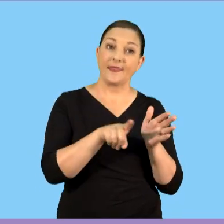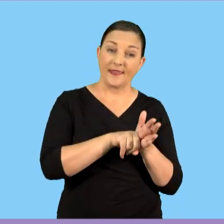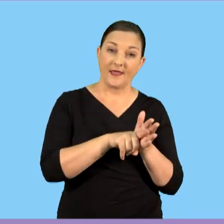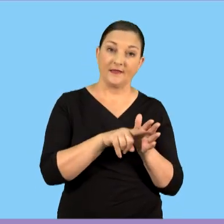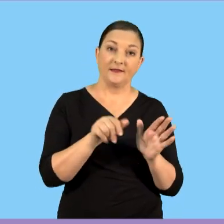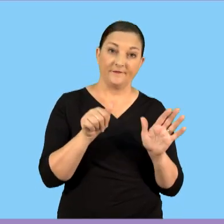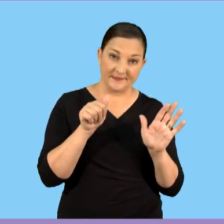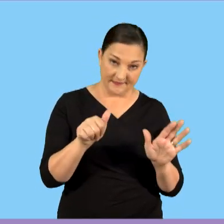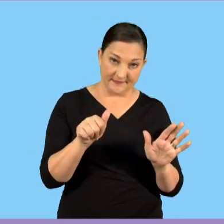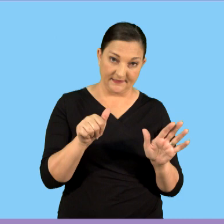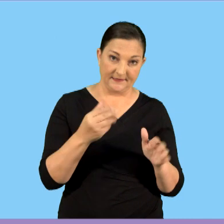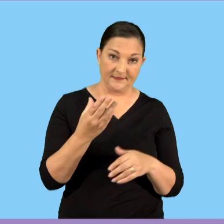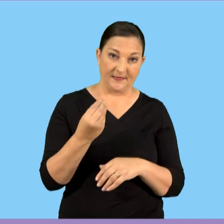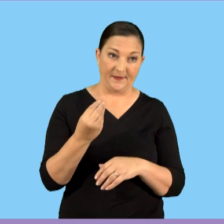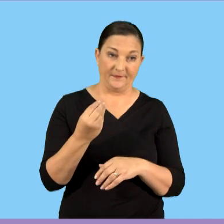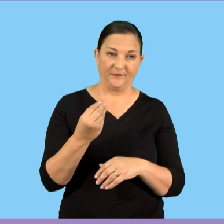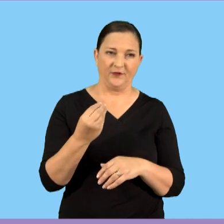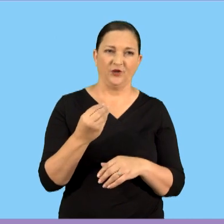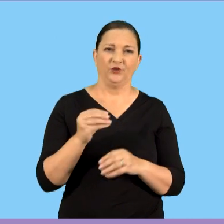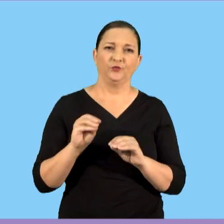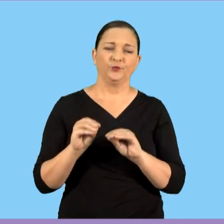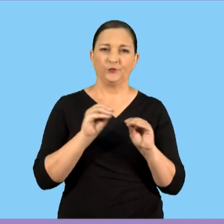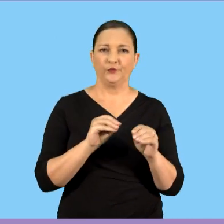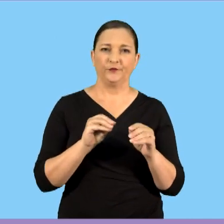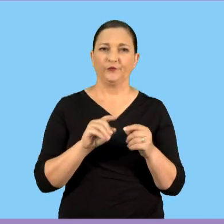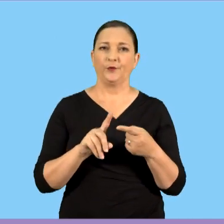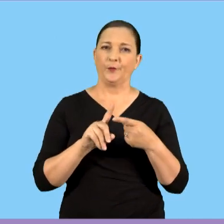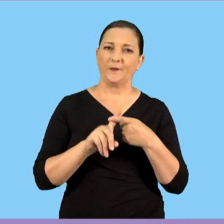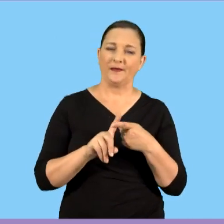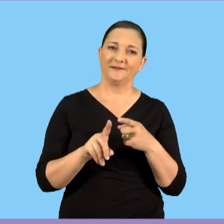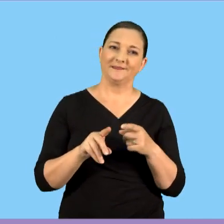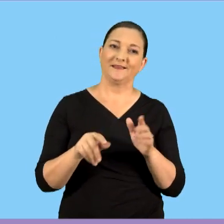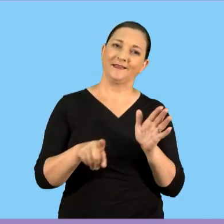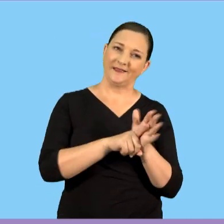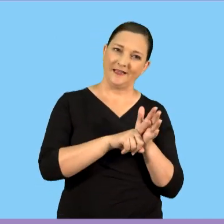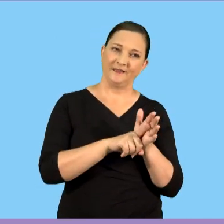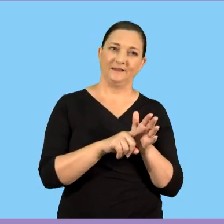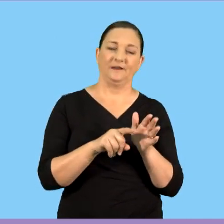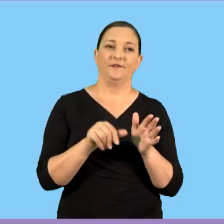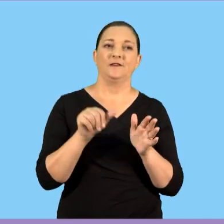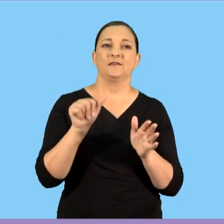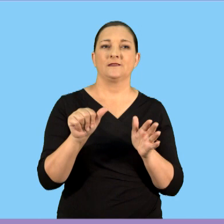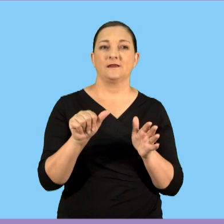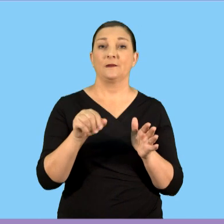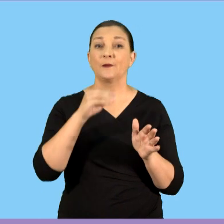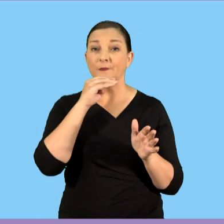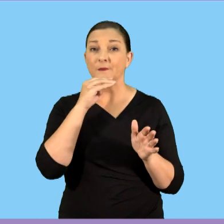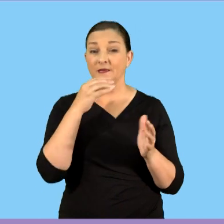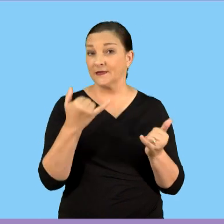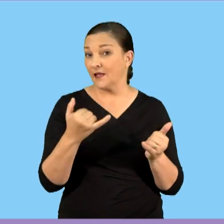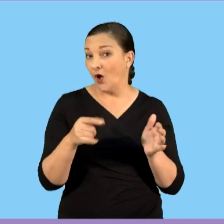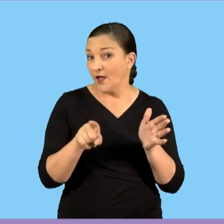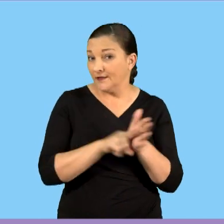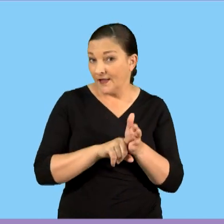So this means I am going to say negative 2 plus negative 6, and that gives me a negative 8. But had